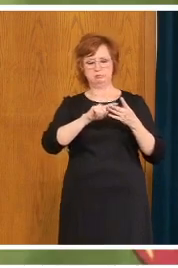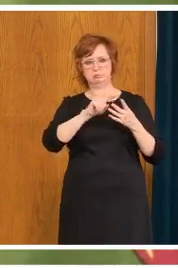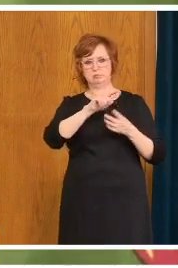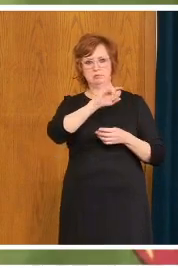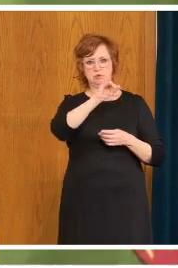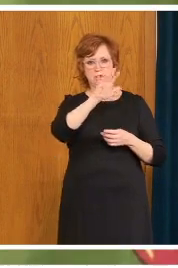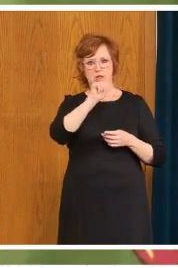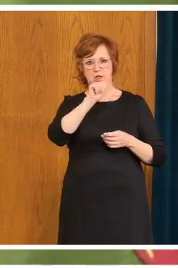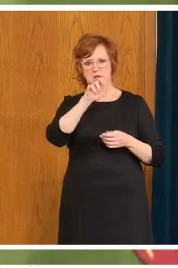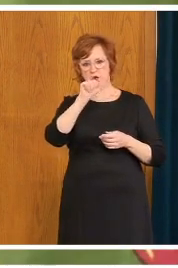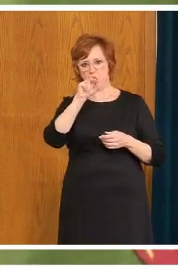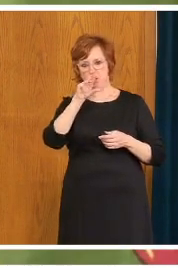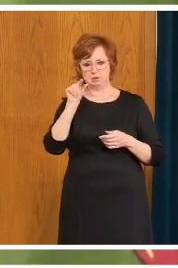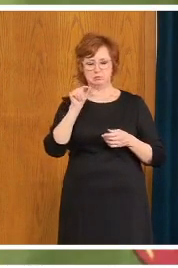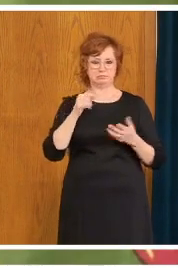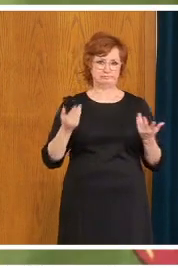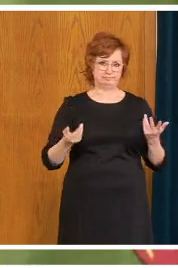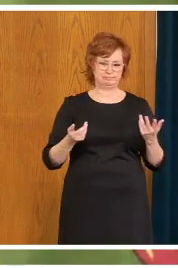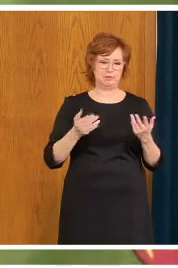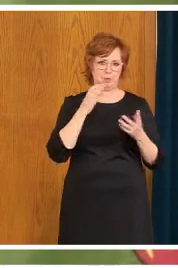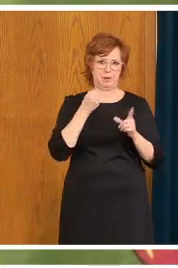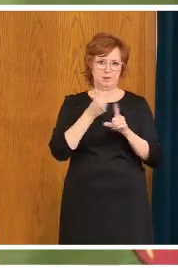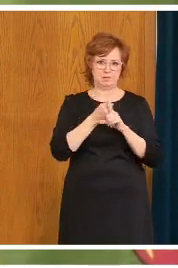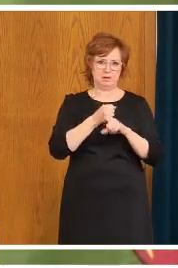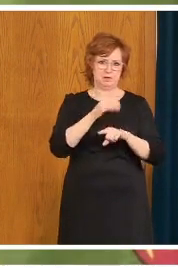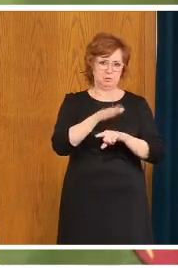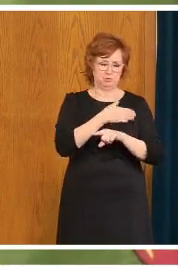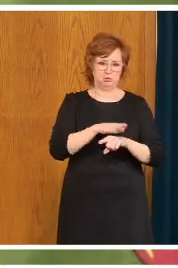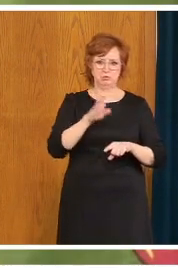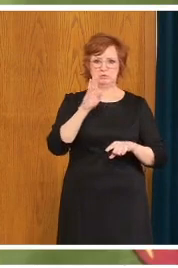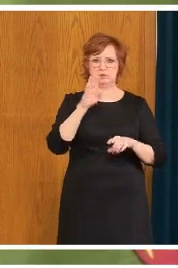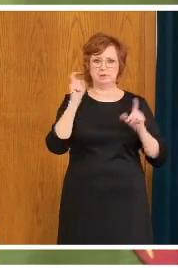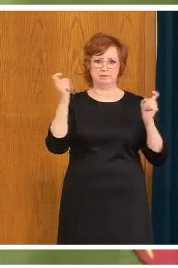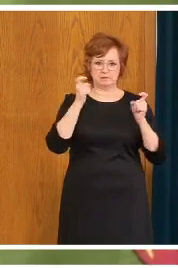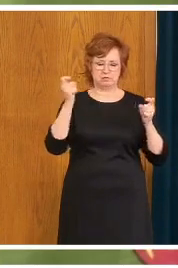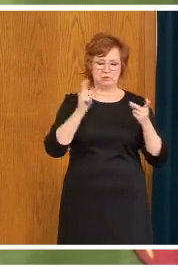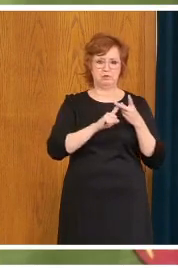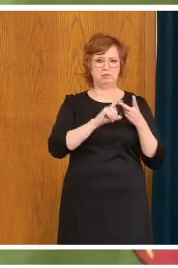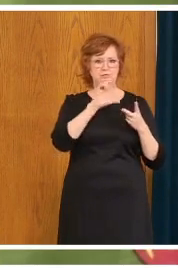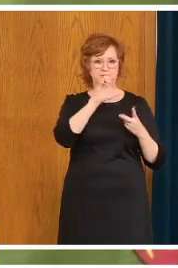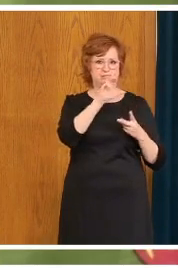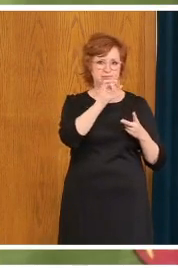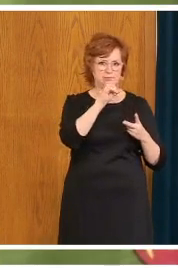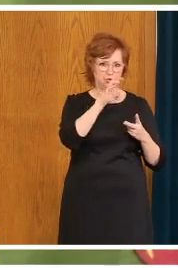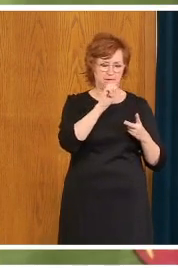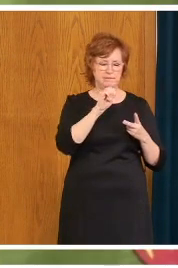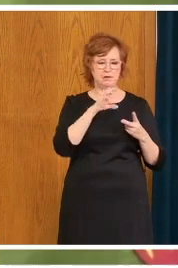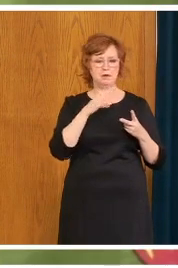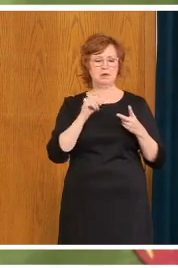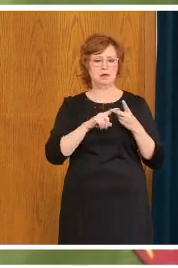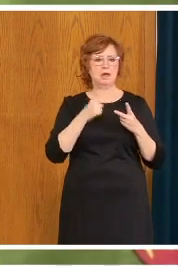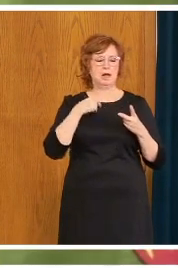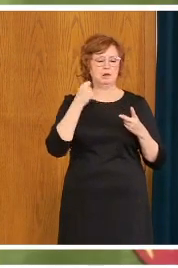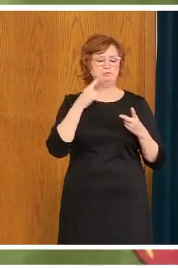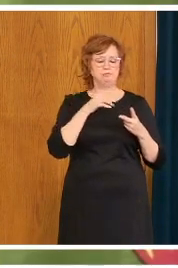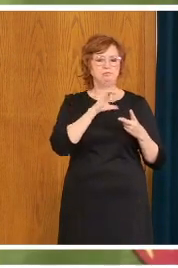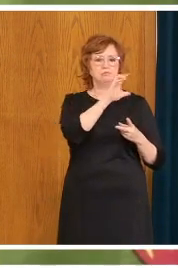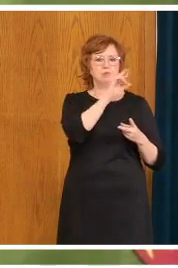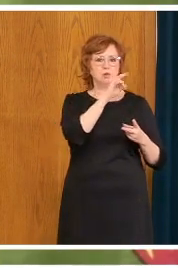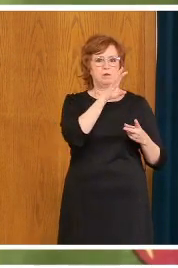many festivals and many cultural events that are out there. Craven is one of them. And I understand that they had to make a